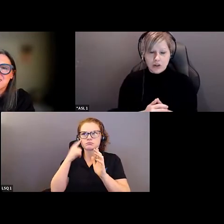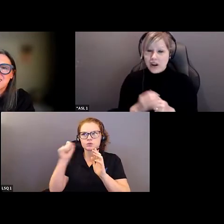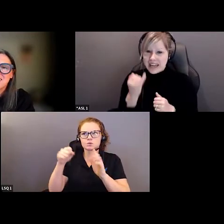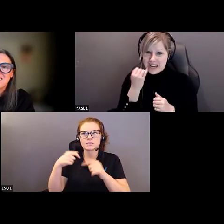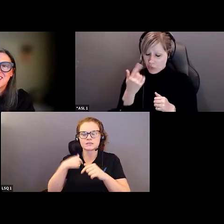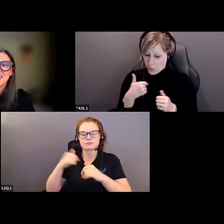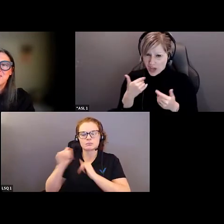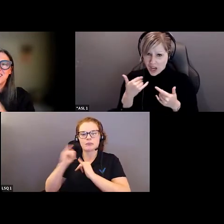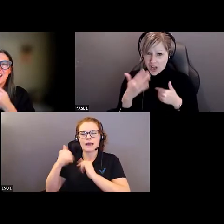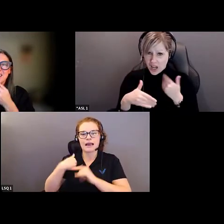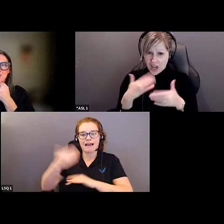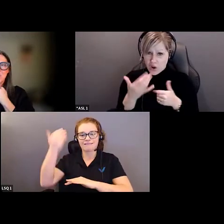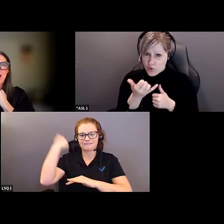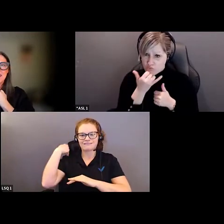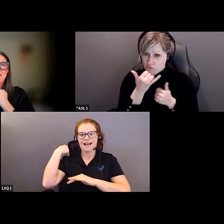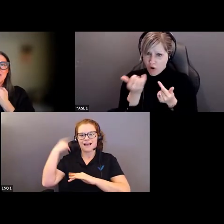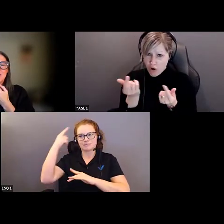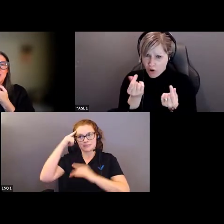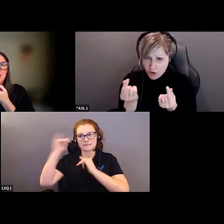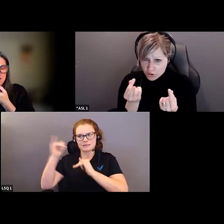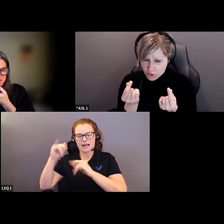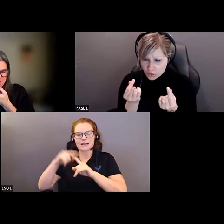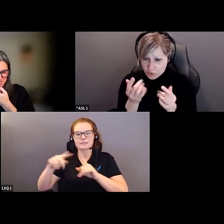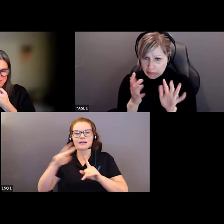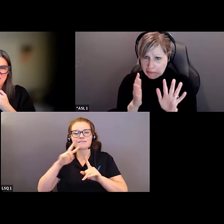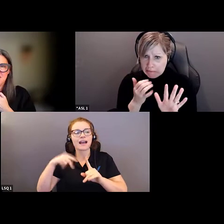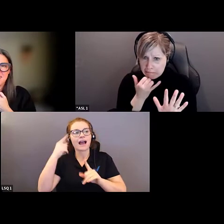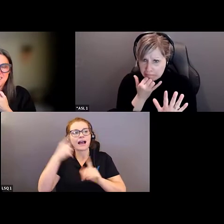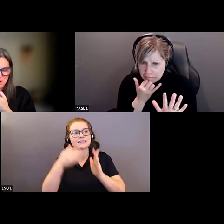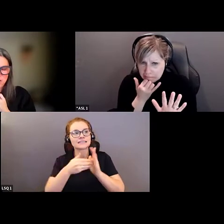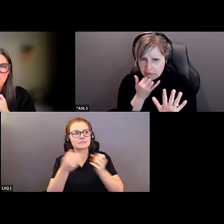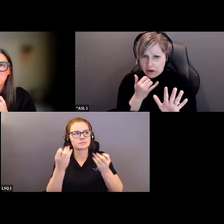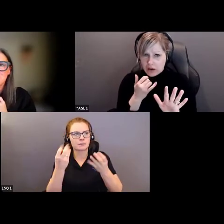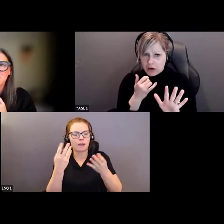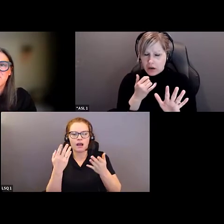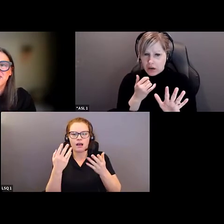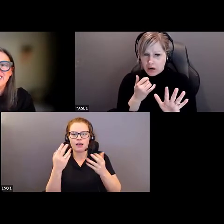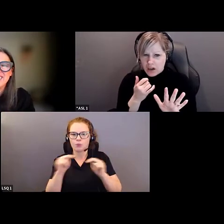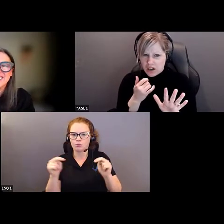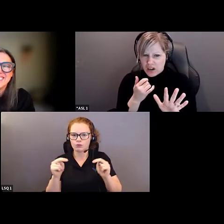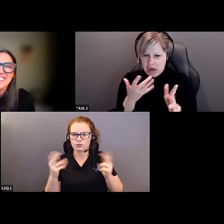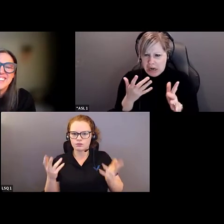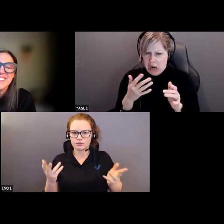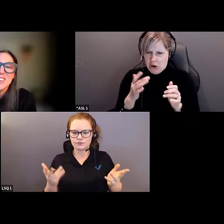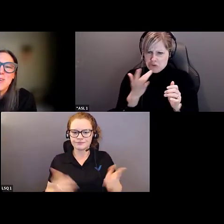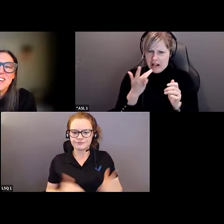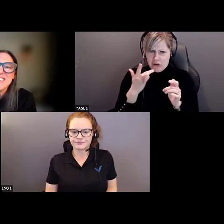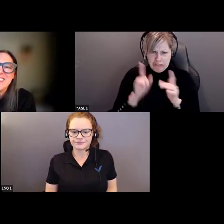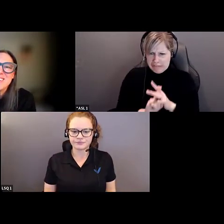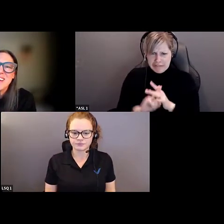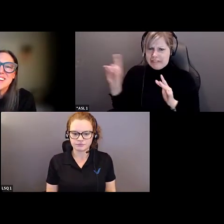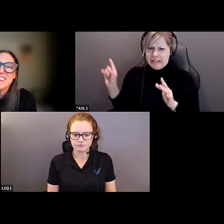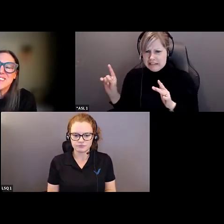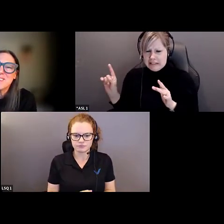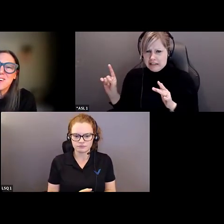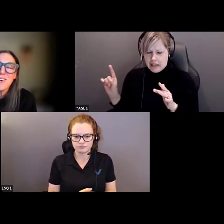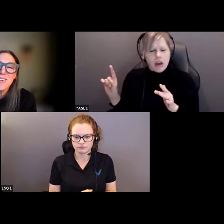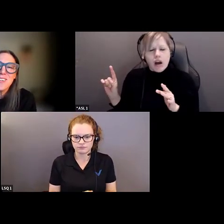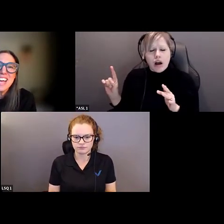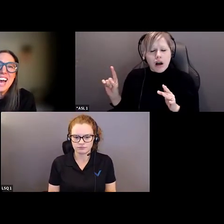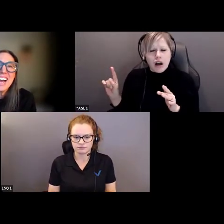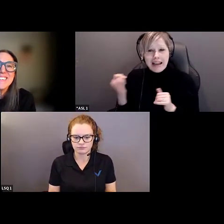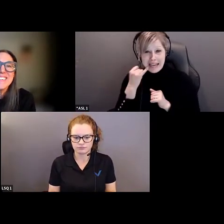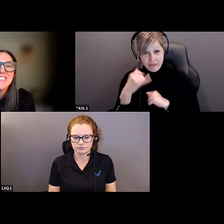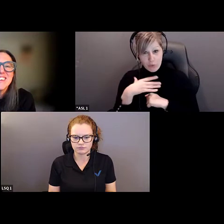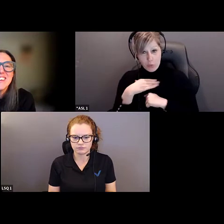missteps, instead of a lack of gratitude and the urge to flee, the white change maker, those are